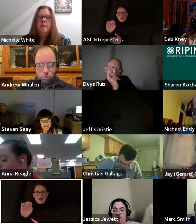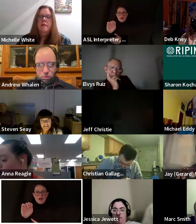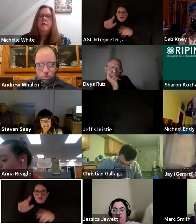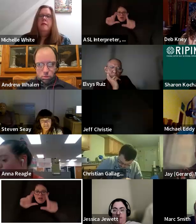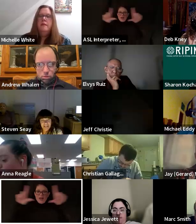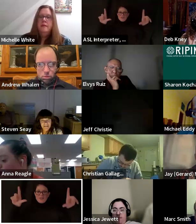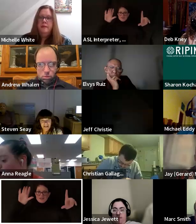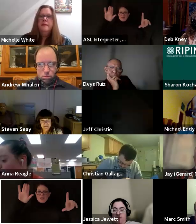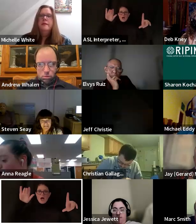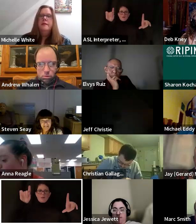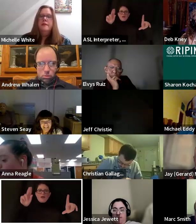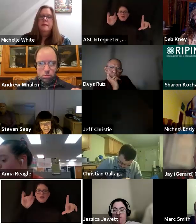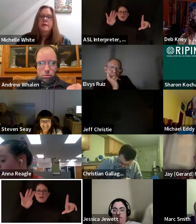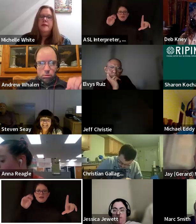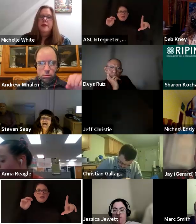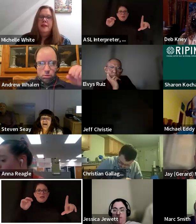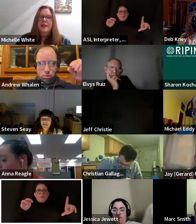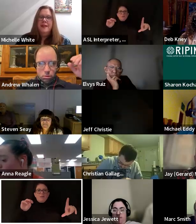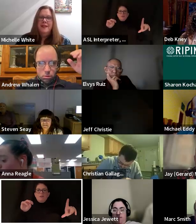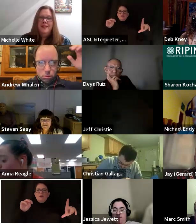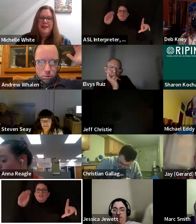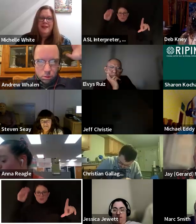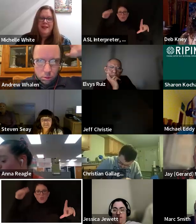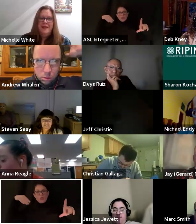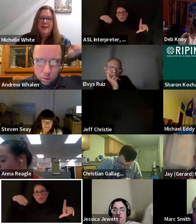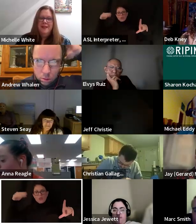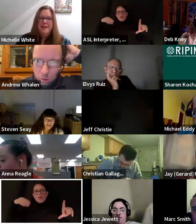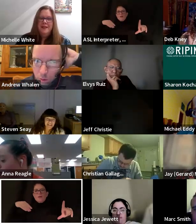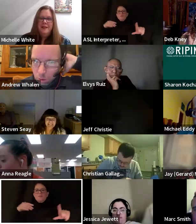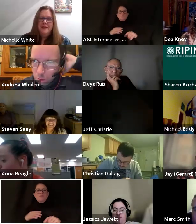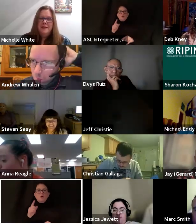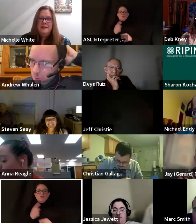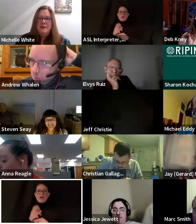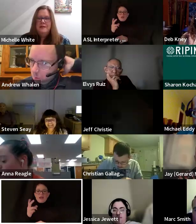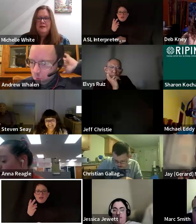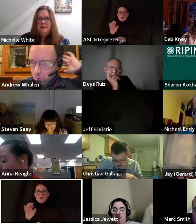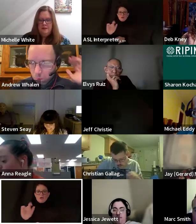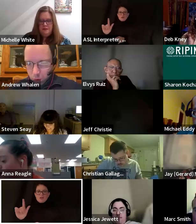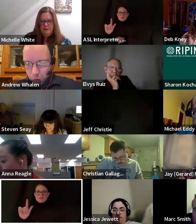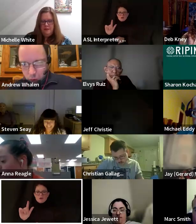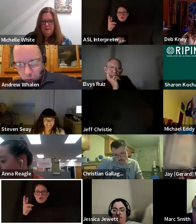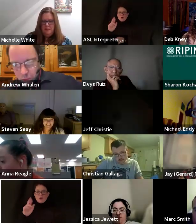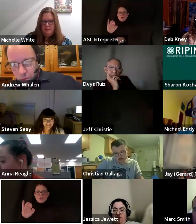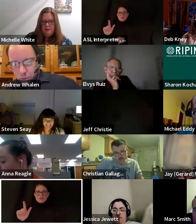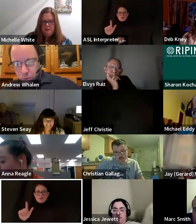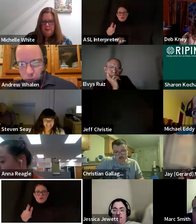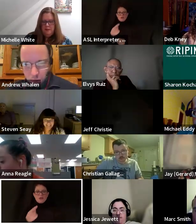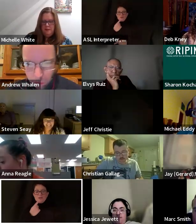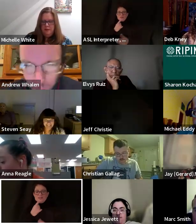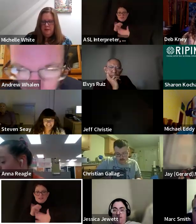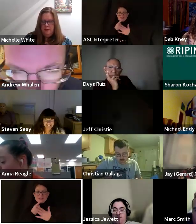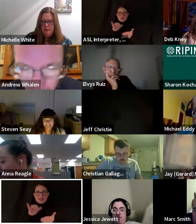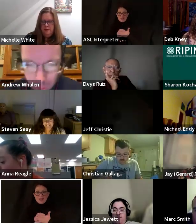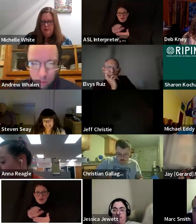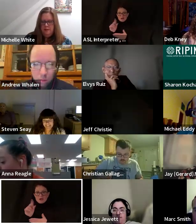the top, oh, I see Kim shaking her head. Maybe. Yes, if you go up Crystal to the just profile. says, Crystal, do you want you want to say that, or you want